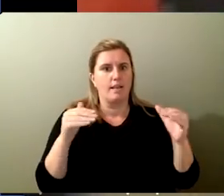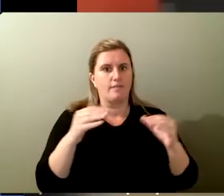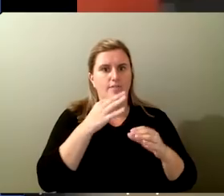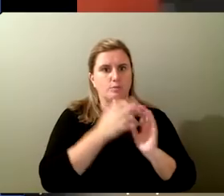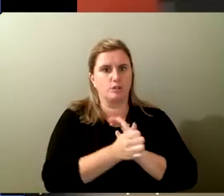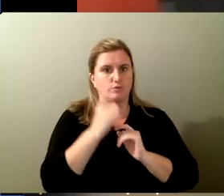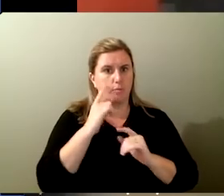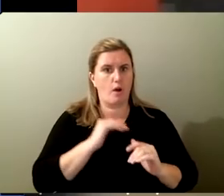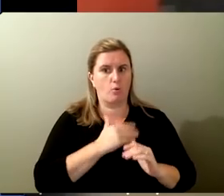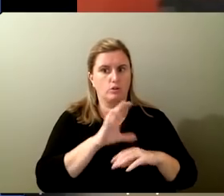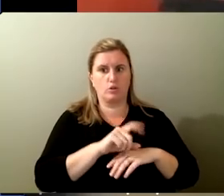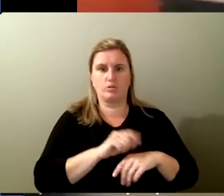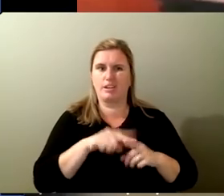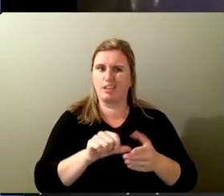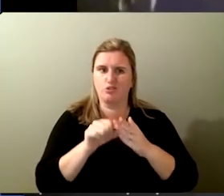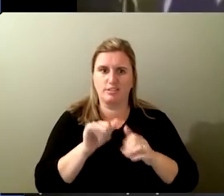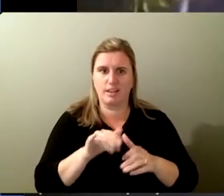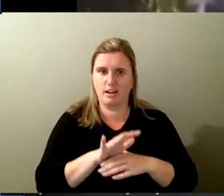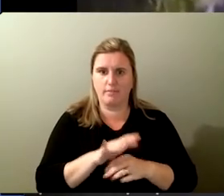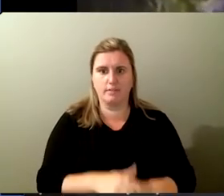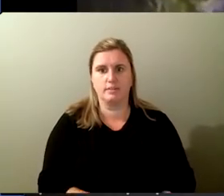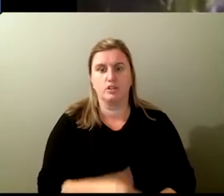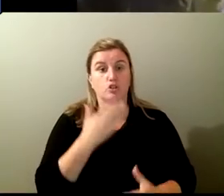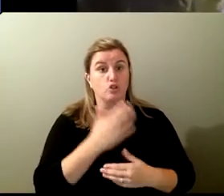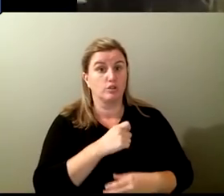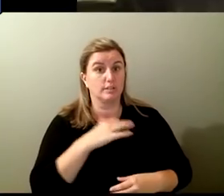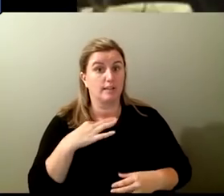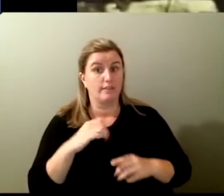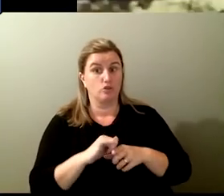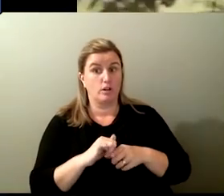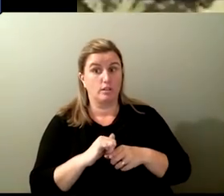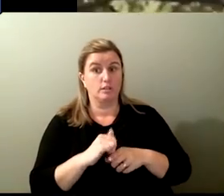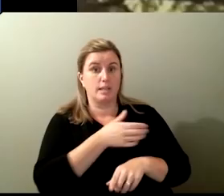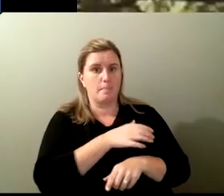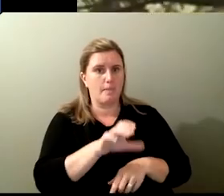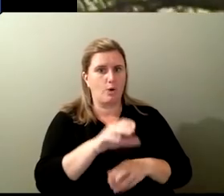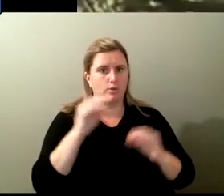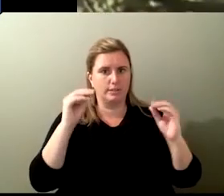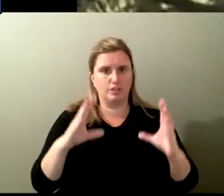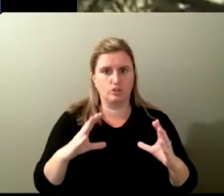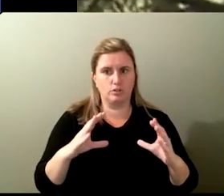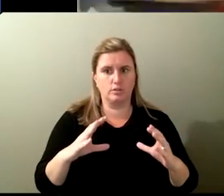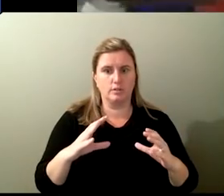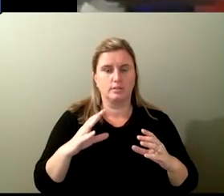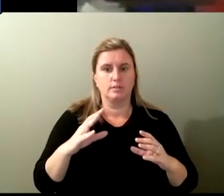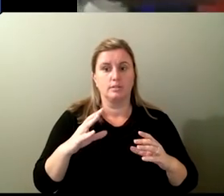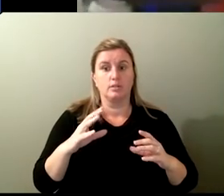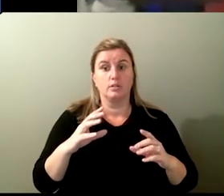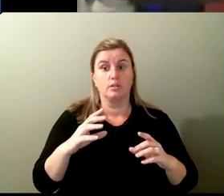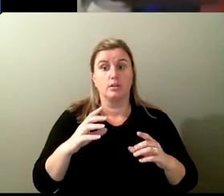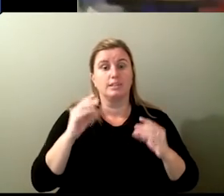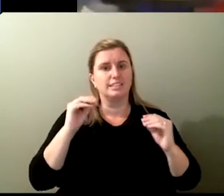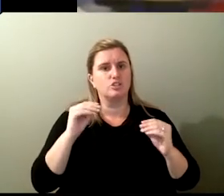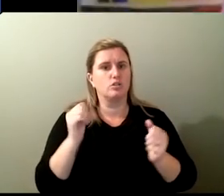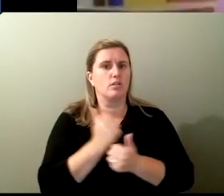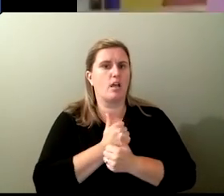our consultants. I can't stress that enough. Good staff training empowers teachers. Invariably, teachers love